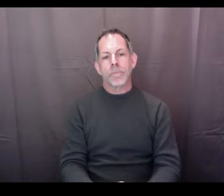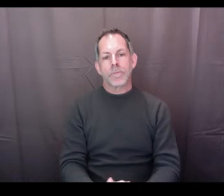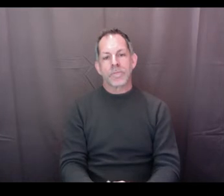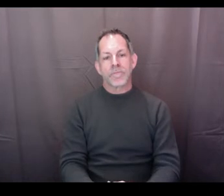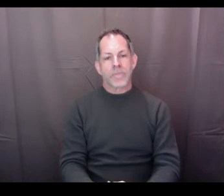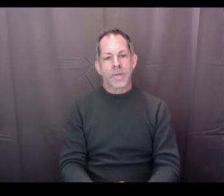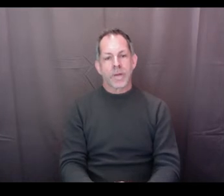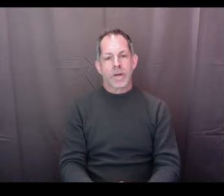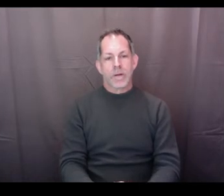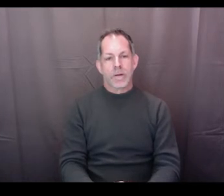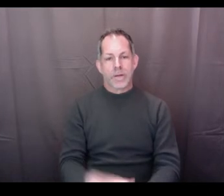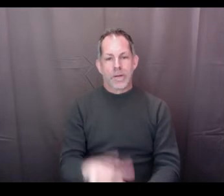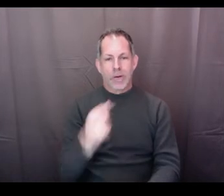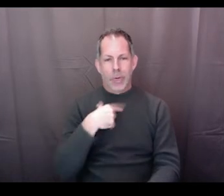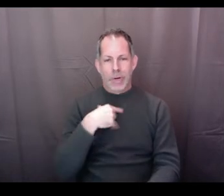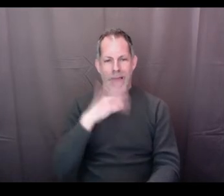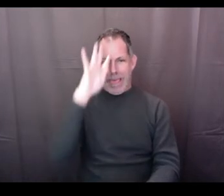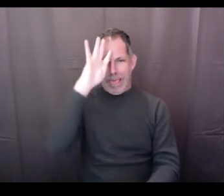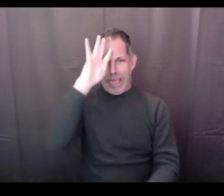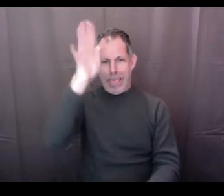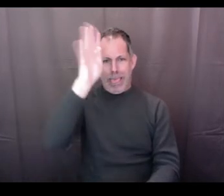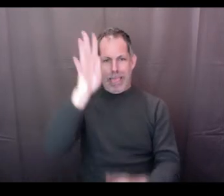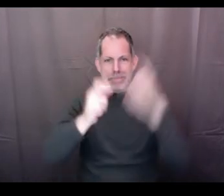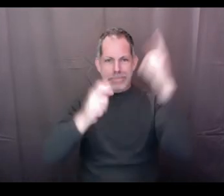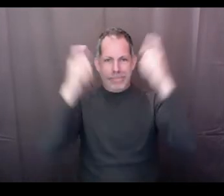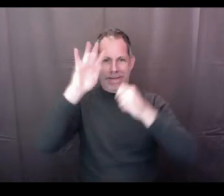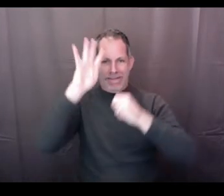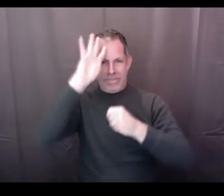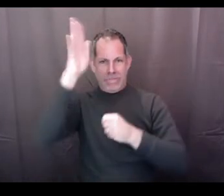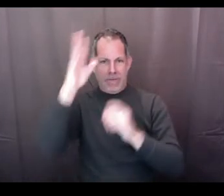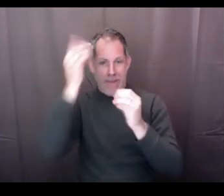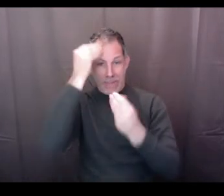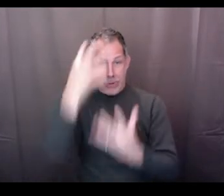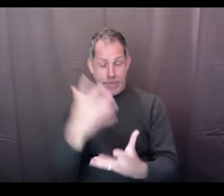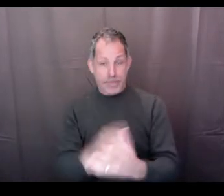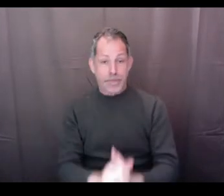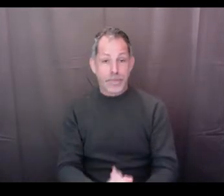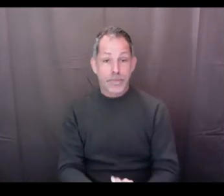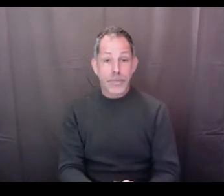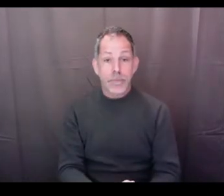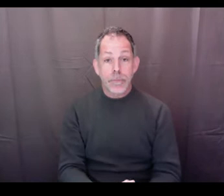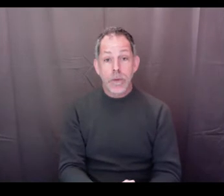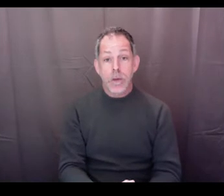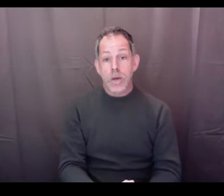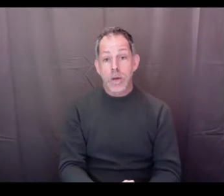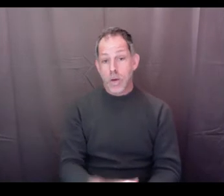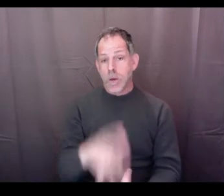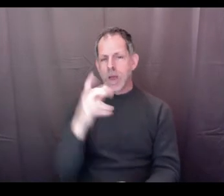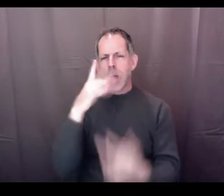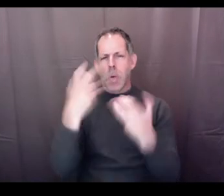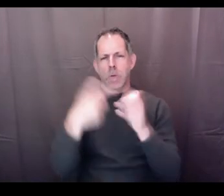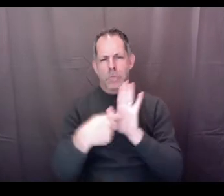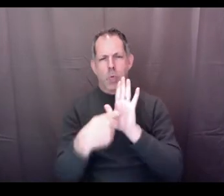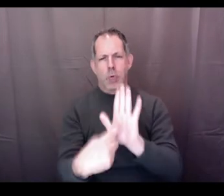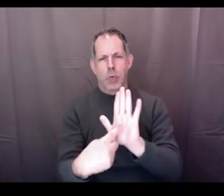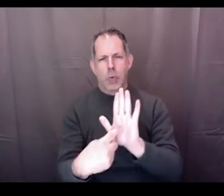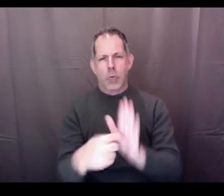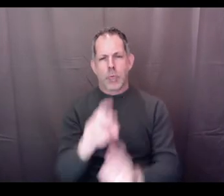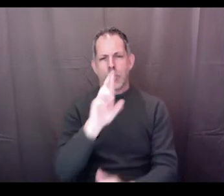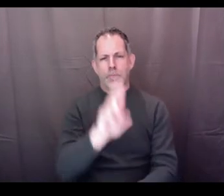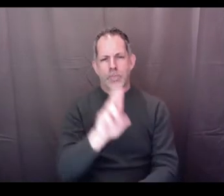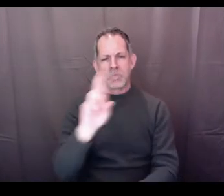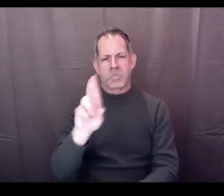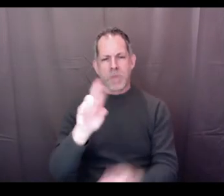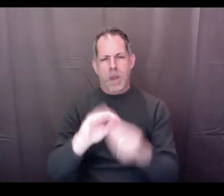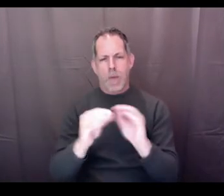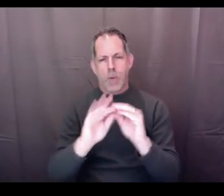these recommendations we come up with, we didn't just pull them out of the sky. There's an idea behind them, and I just want to break this